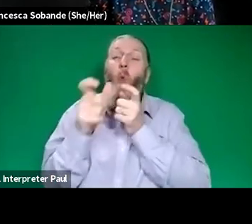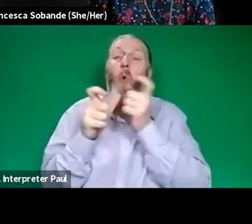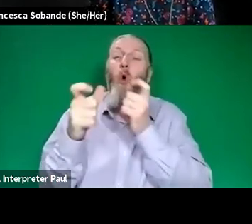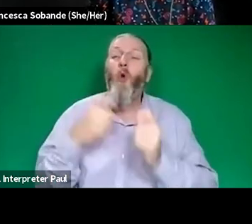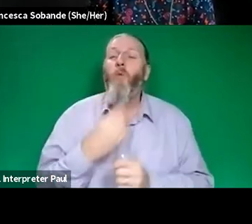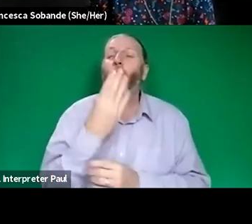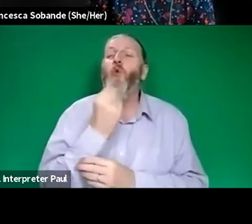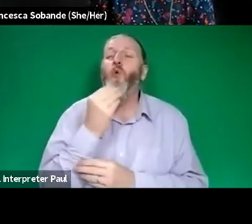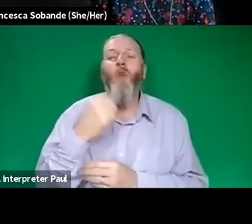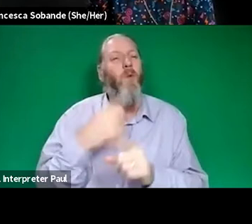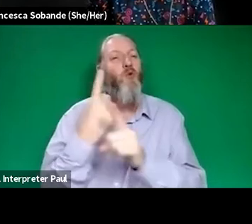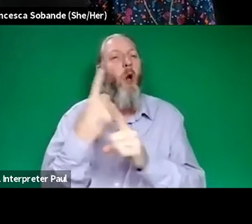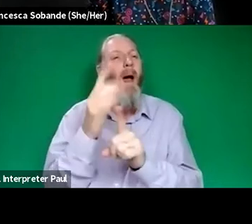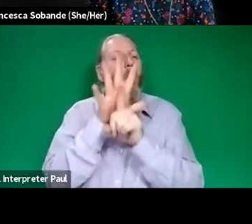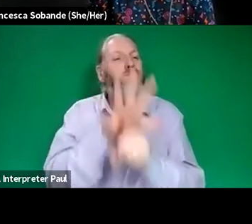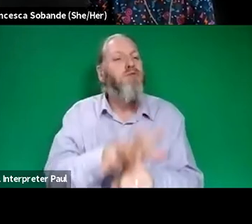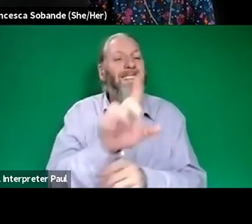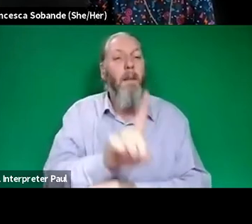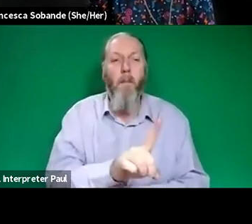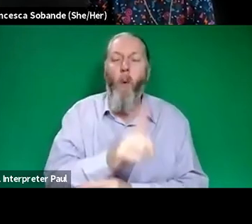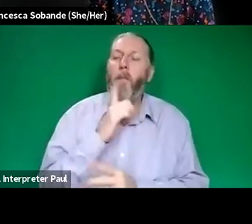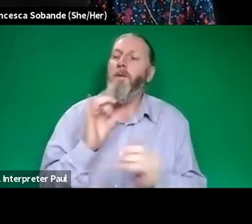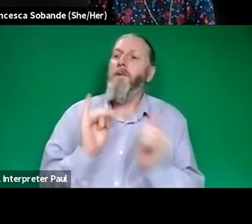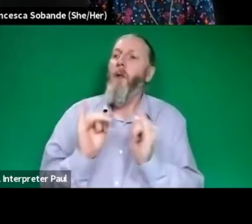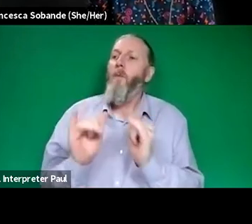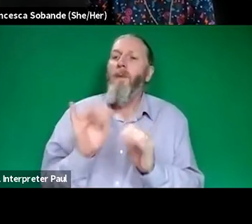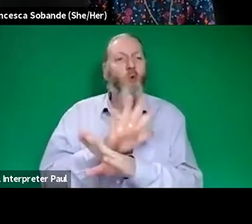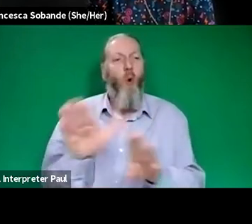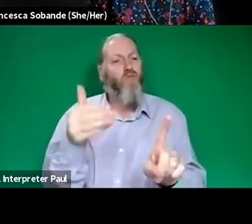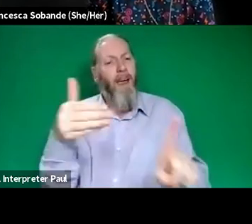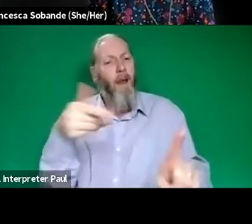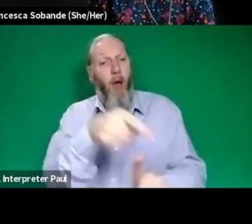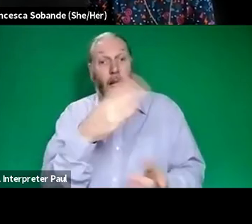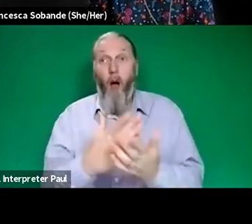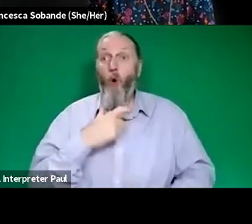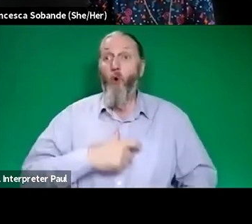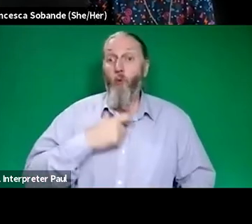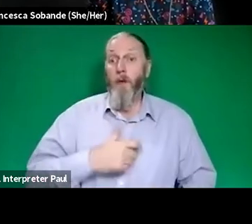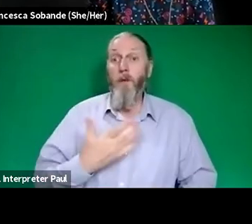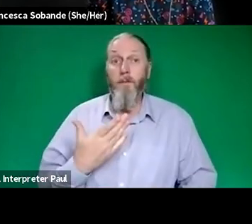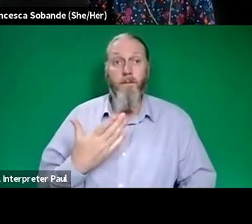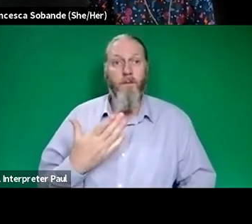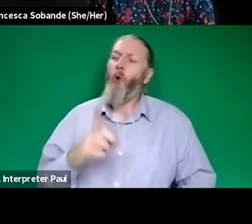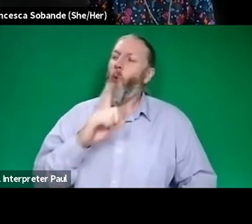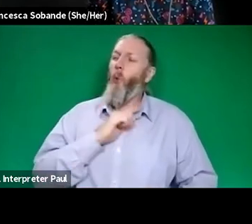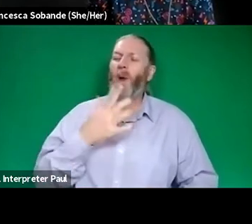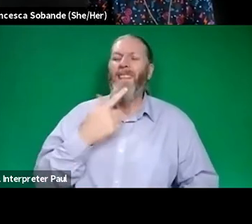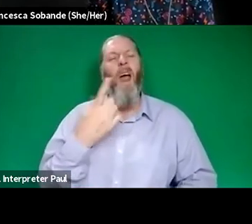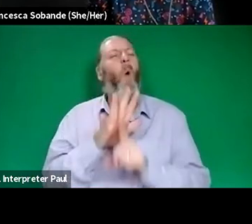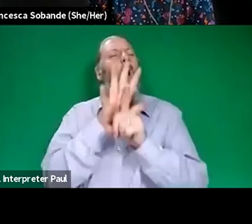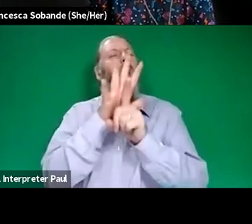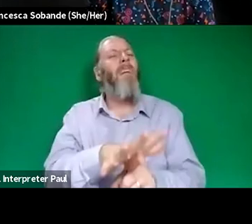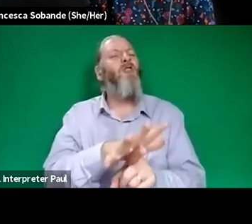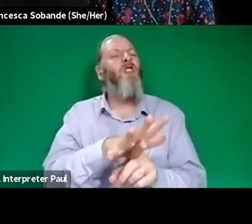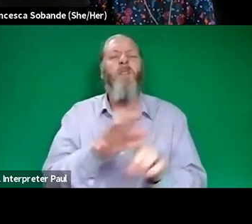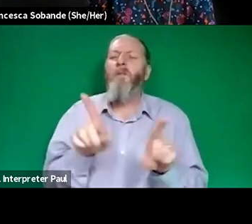can be in and of itself quite dehumanizing. It can be dehumanizing because we take on this role of oppression as this fixture, as this thing that is just